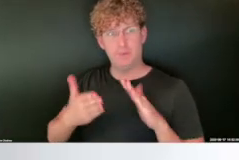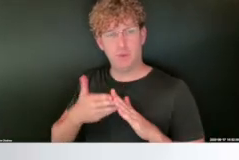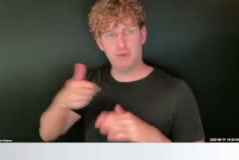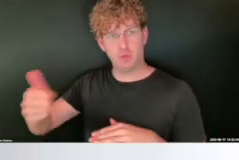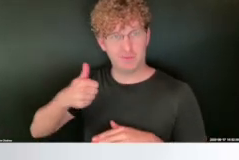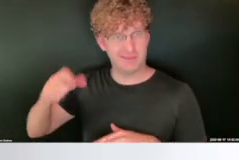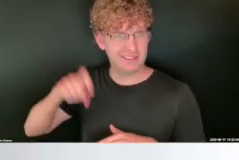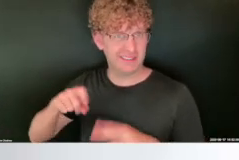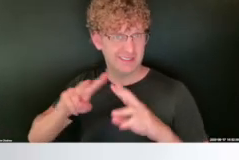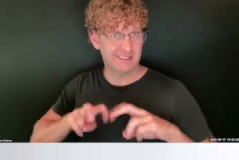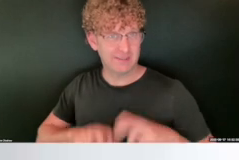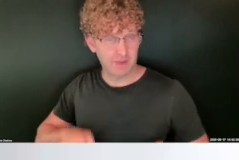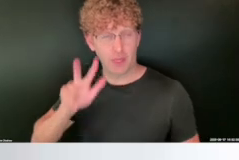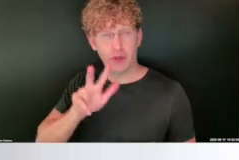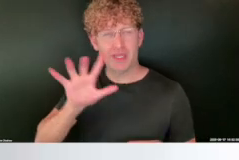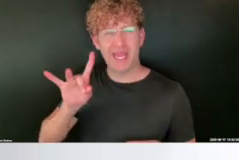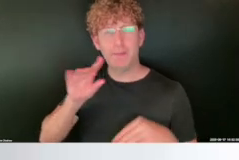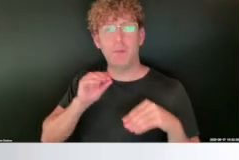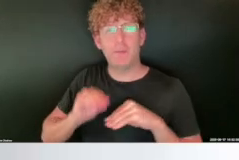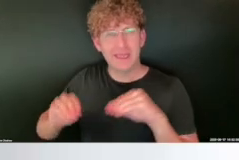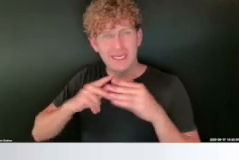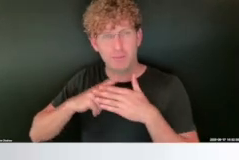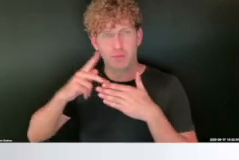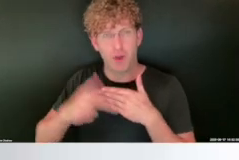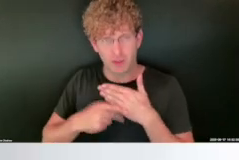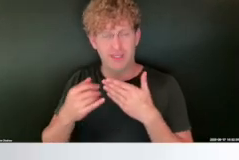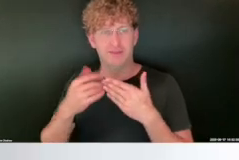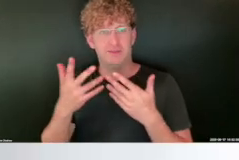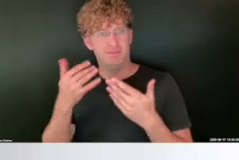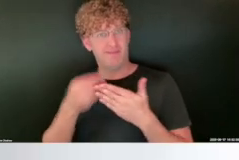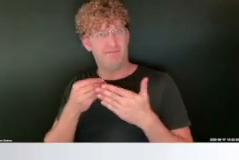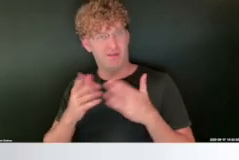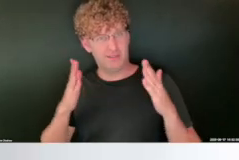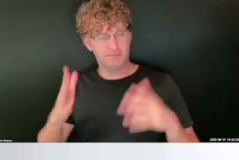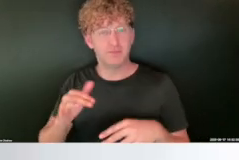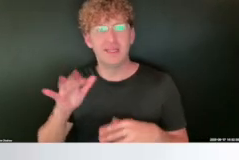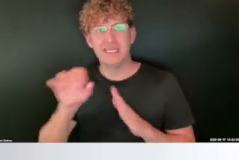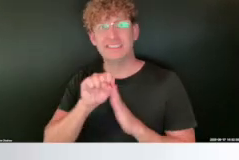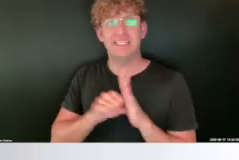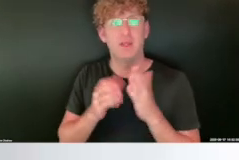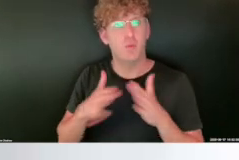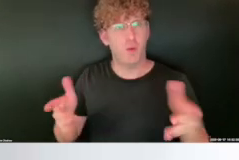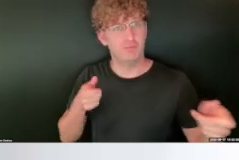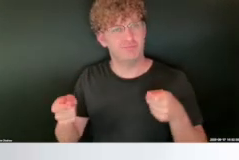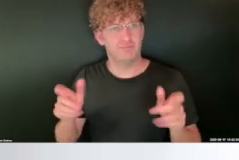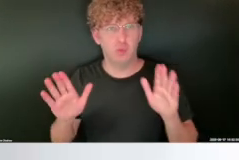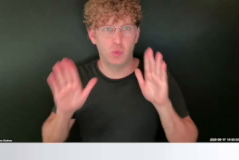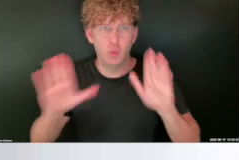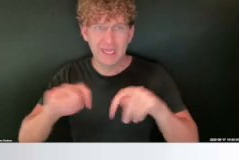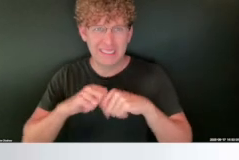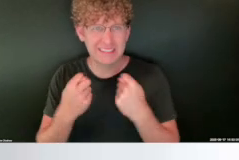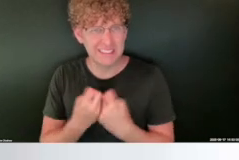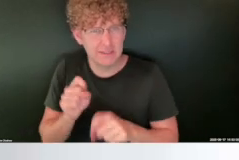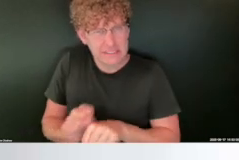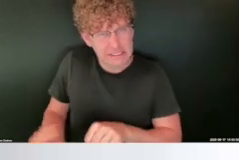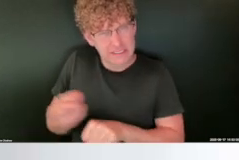is administered by a great team that works hard to make sure the program operates consistently and supports its 74 grantees. The